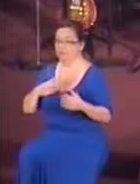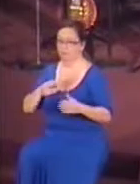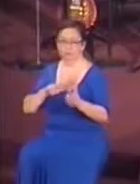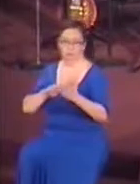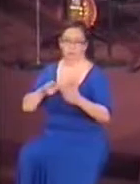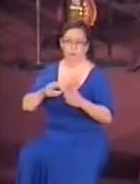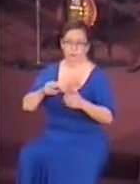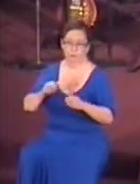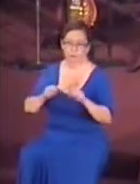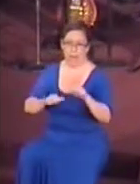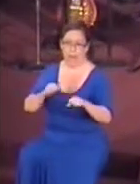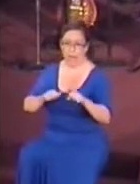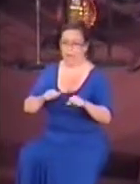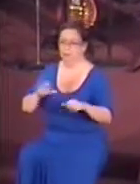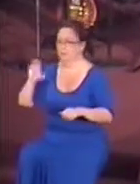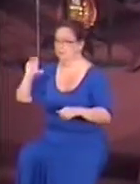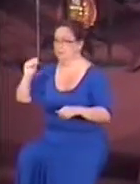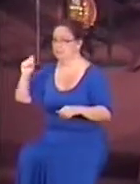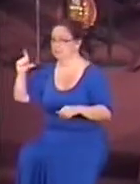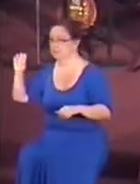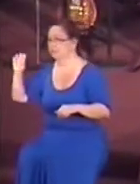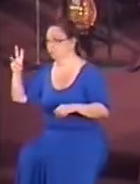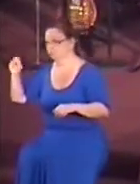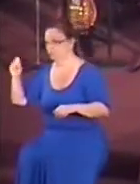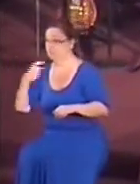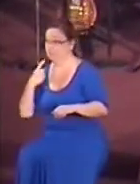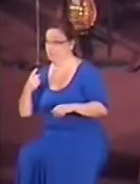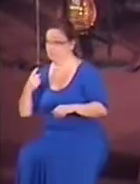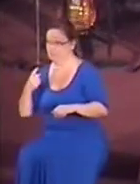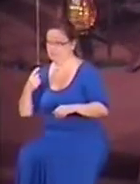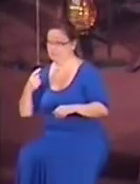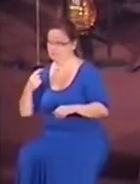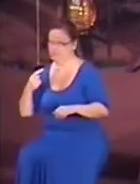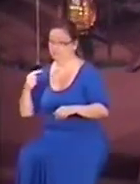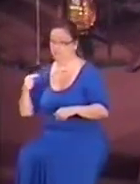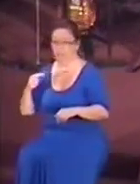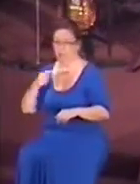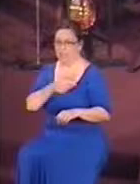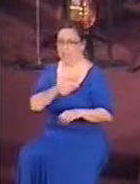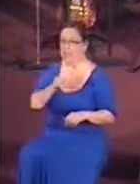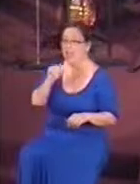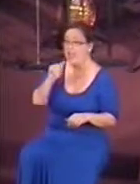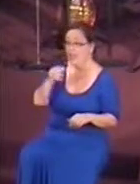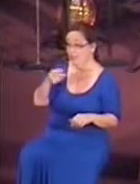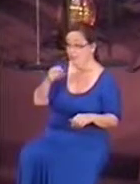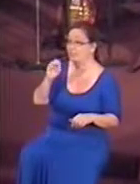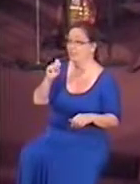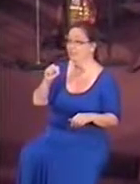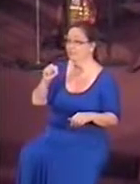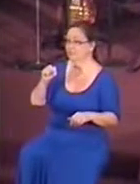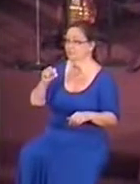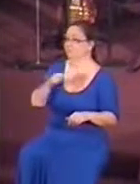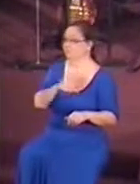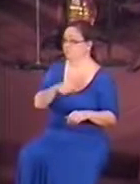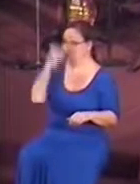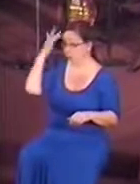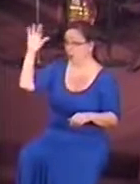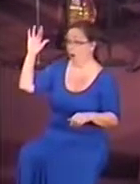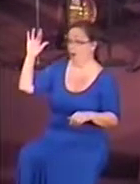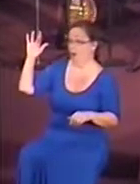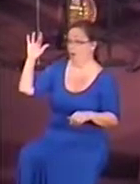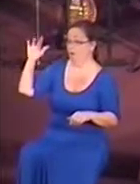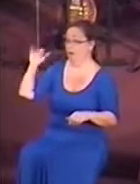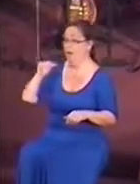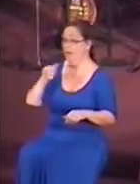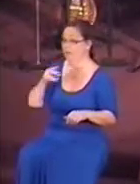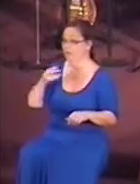C.S. Lewis said this, and if you know anything about C.S. Lewis was an atheist, a very prominent and intelligent atheist,